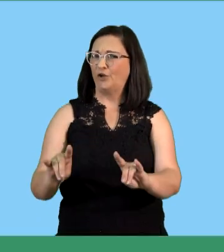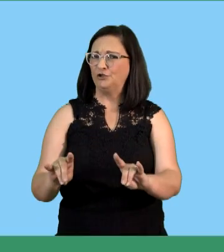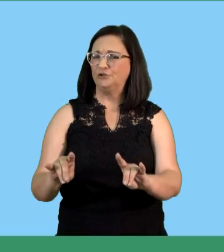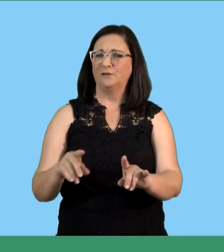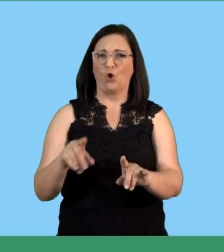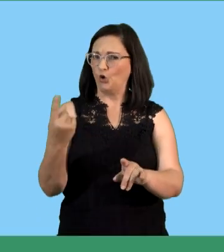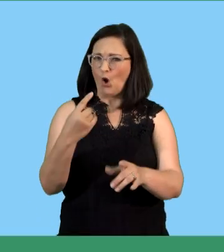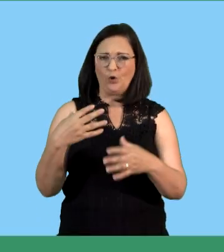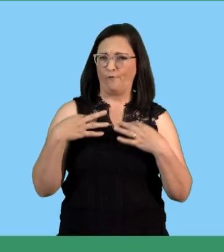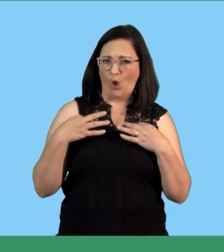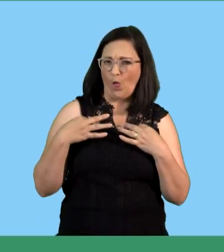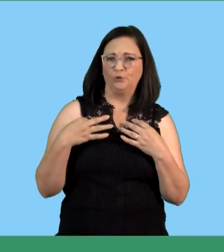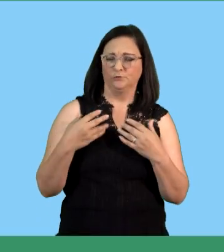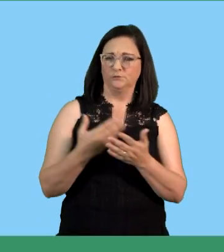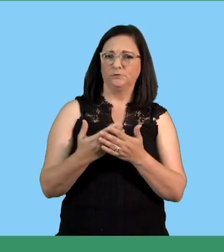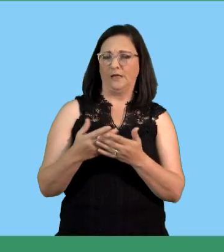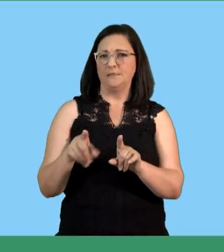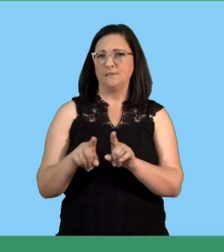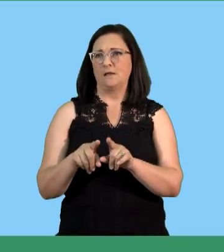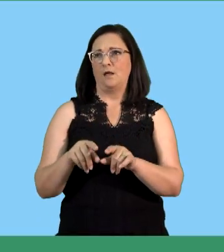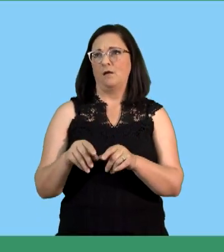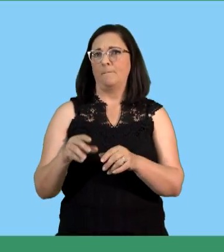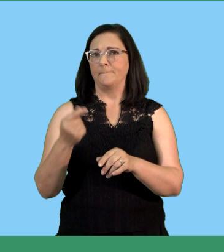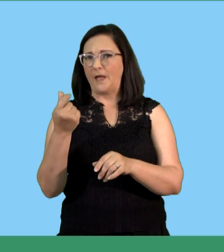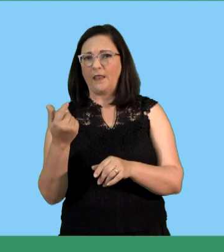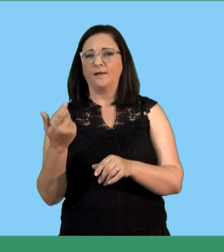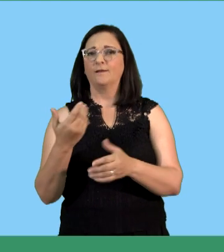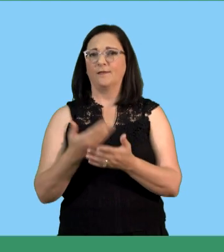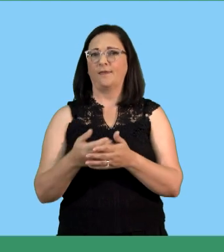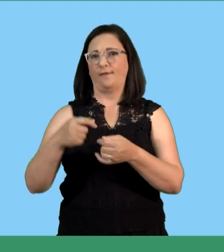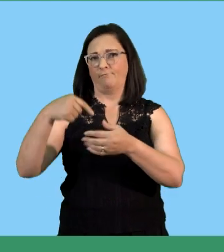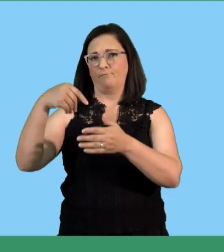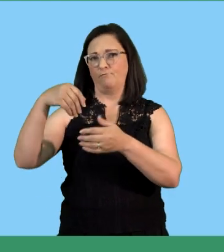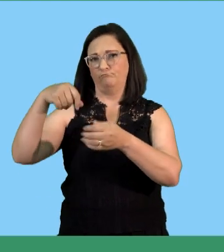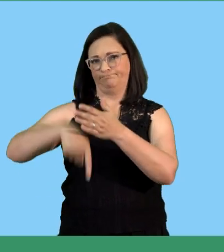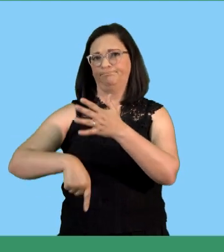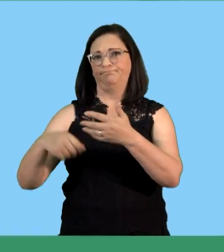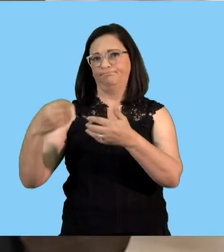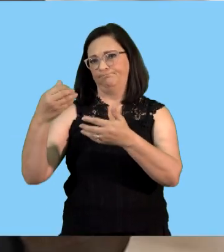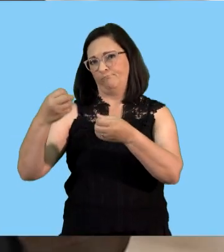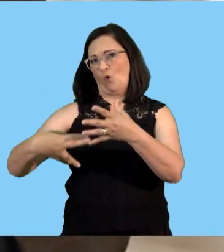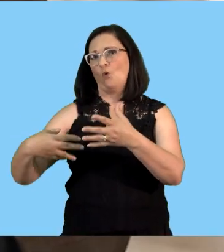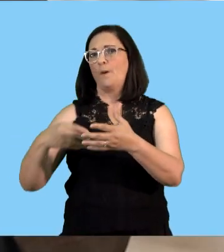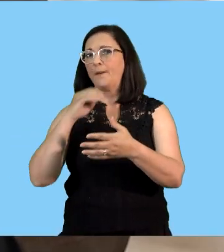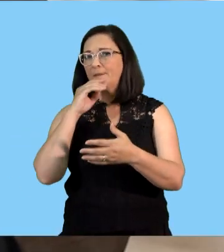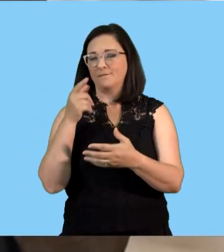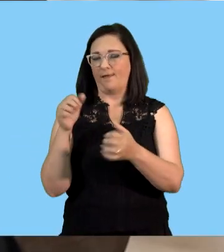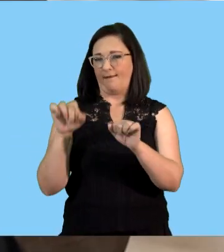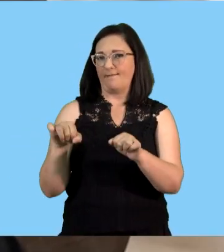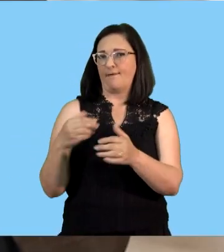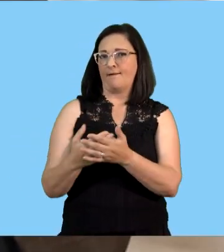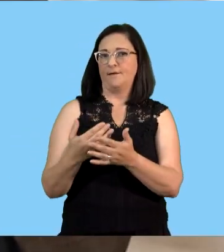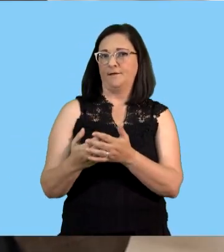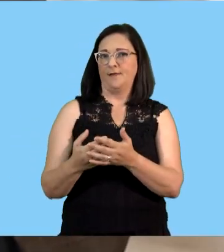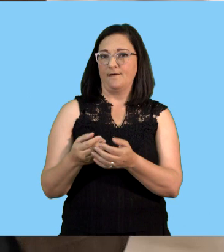it's not only limited to clothes and money only, but if you're going to go there and they allow you to take whatever that they are